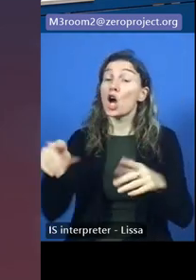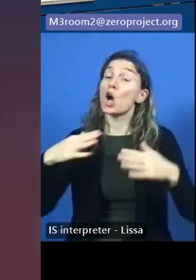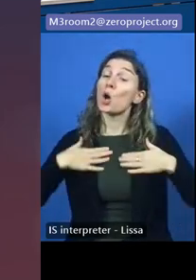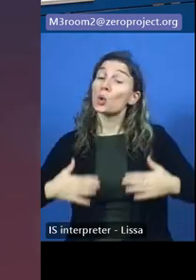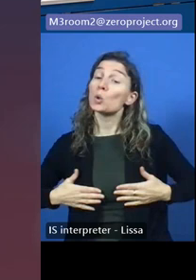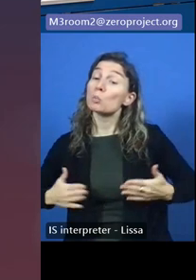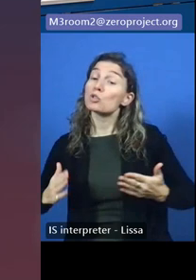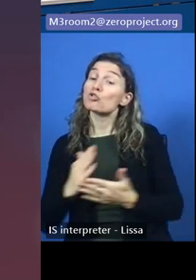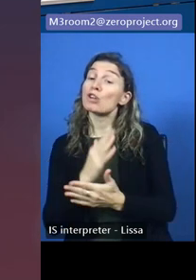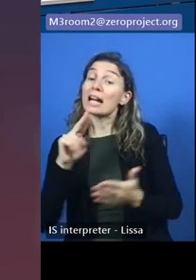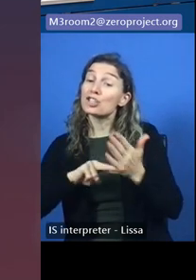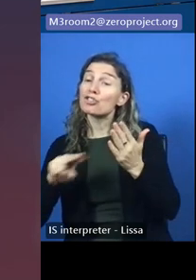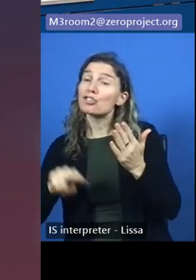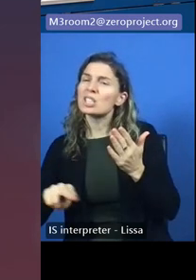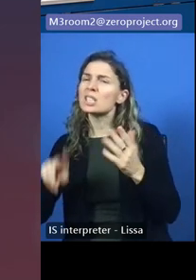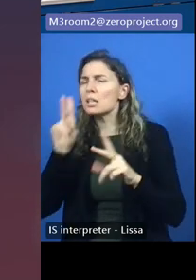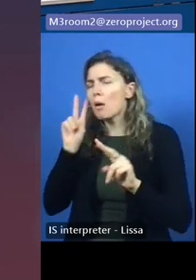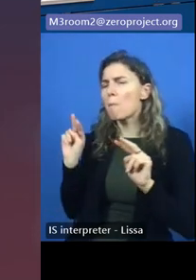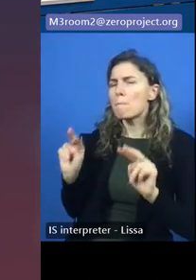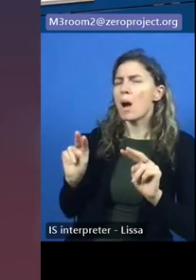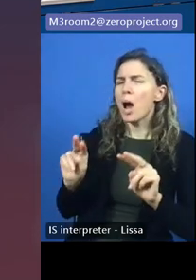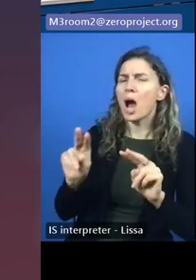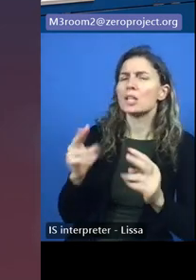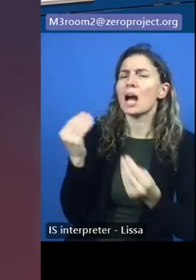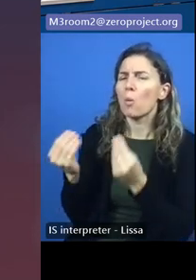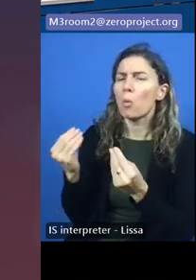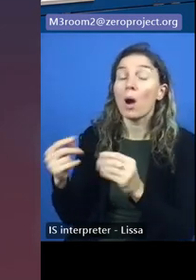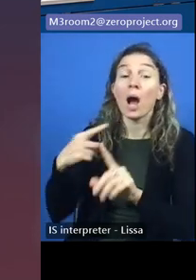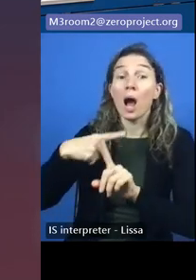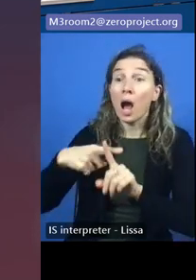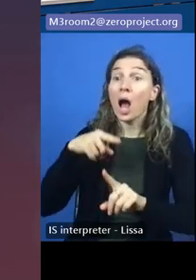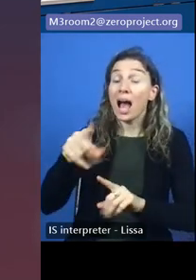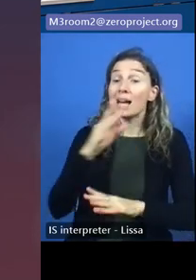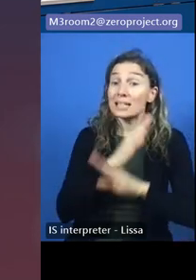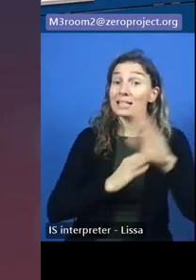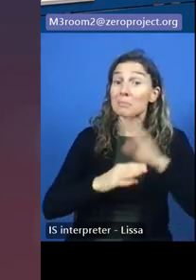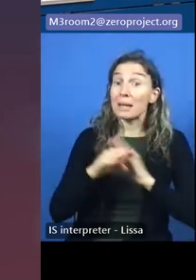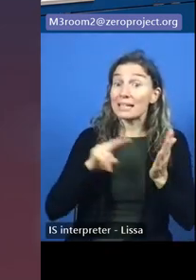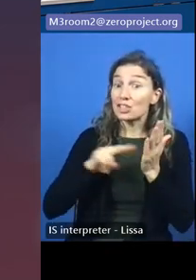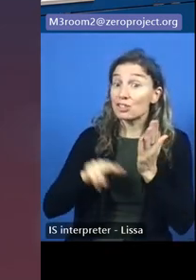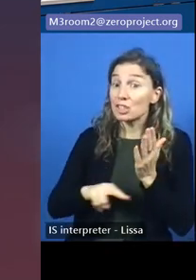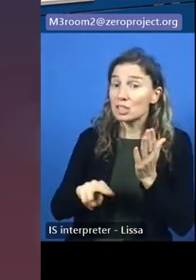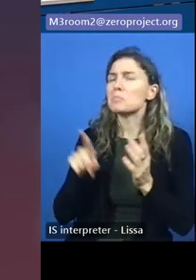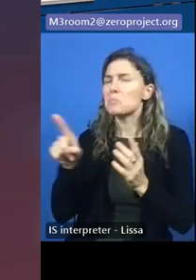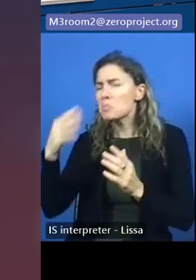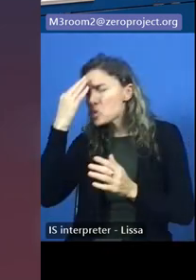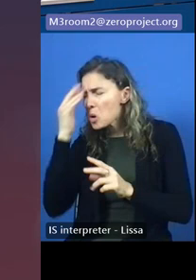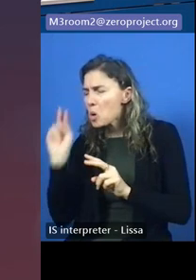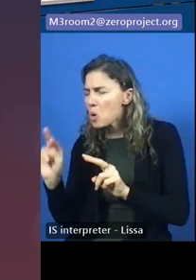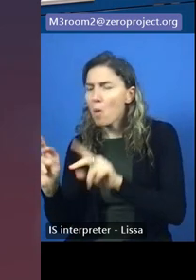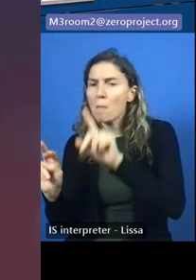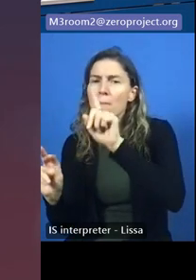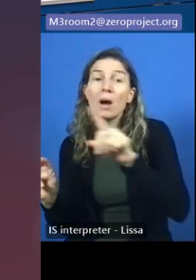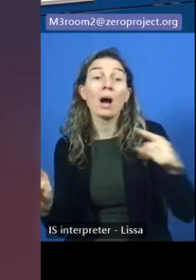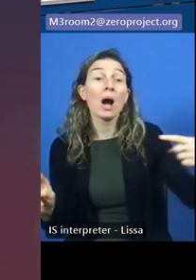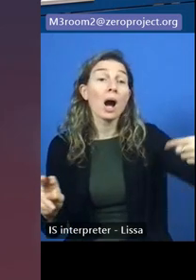monitored, including disability treaties. But most of us have no idea how our countries measure